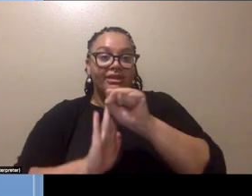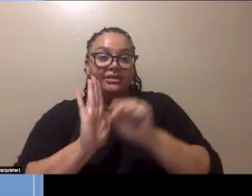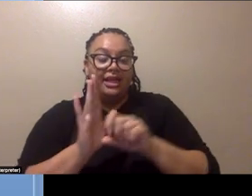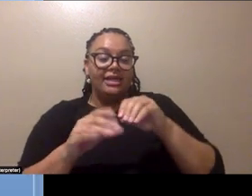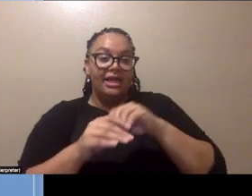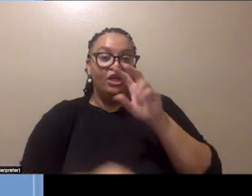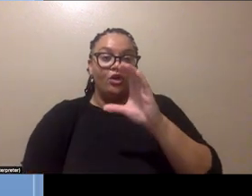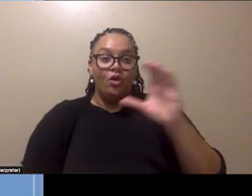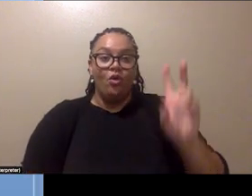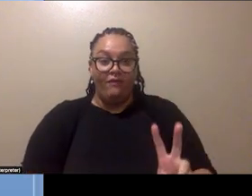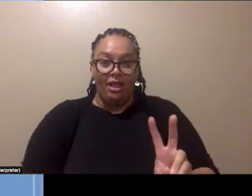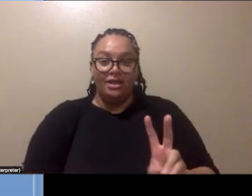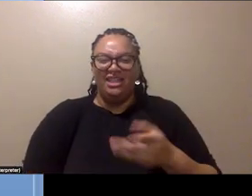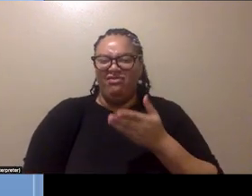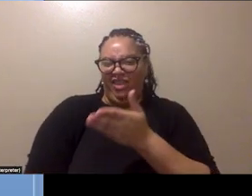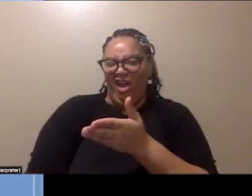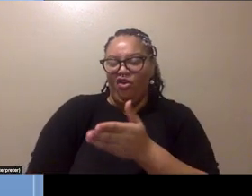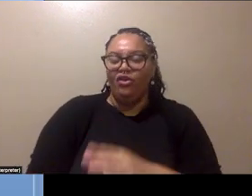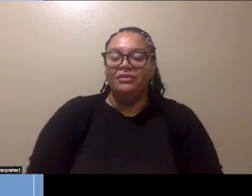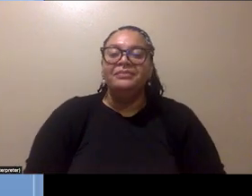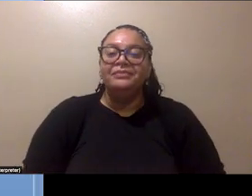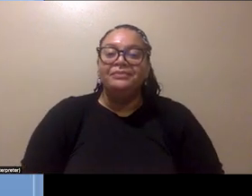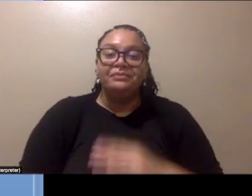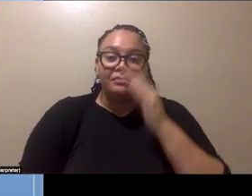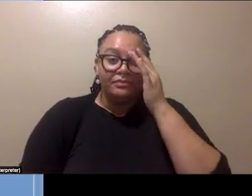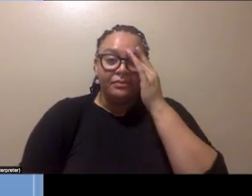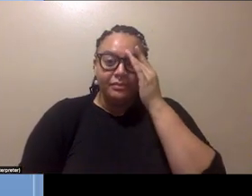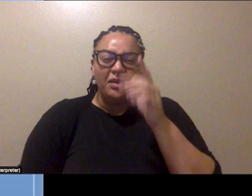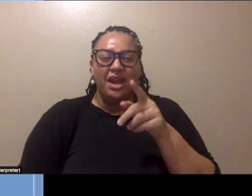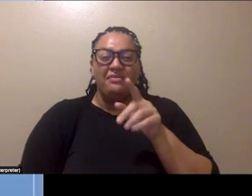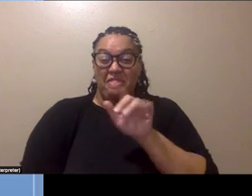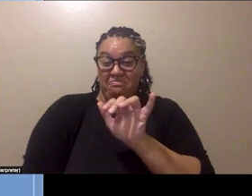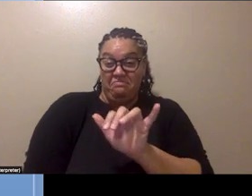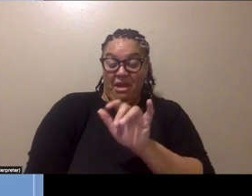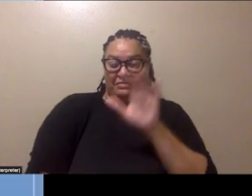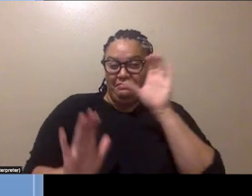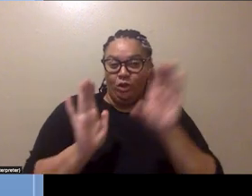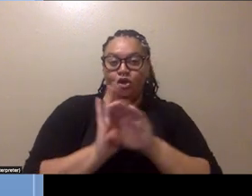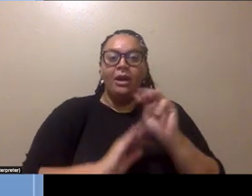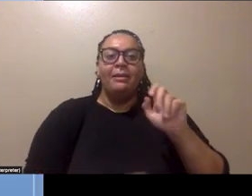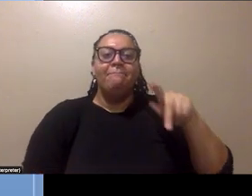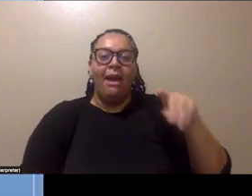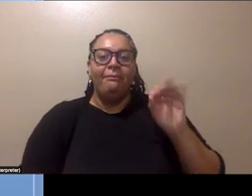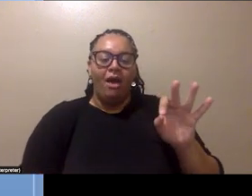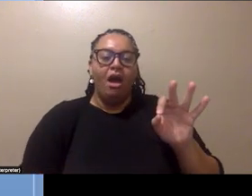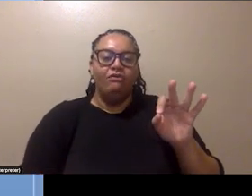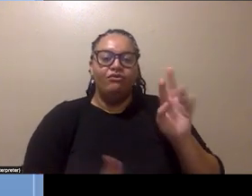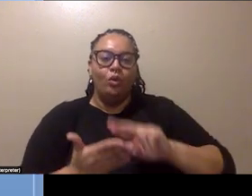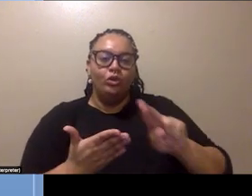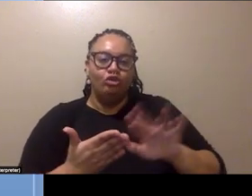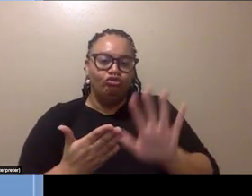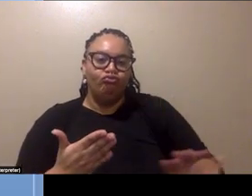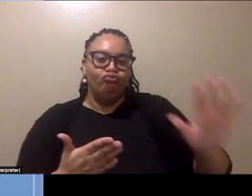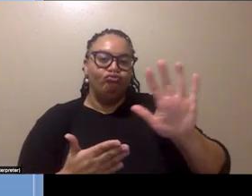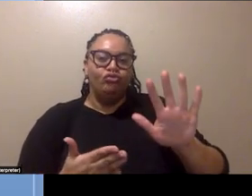1989 at Oregon State in Corvallis. Here we are in Corvallis. This was our research area. And this is just a map of the research